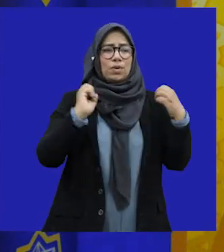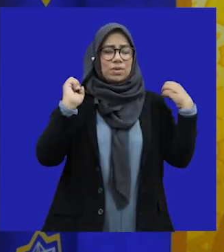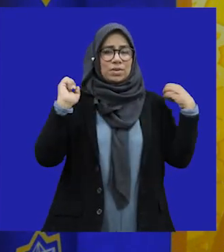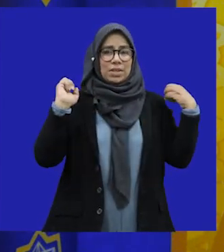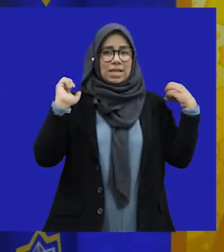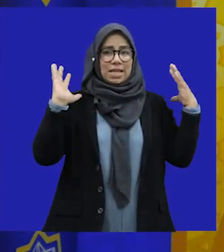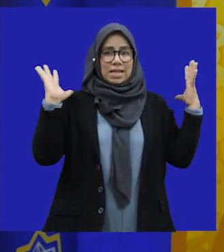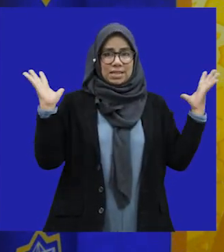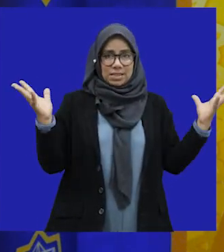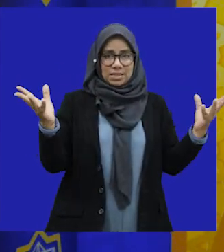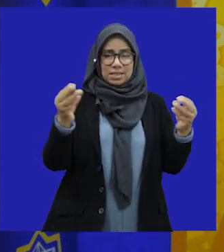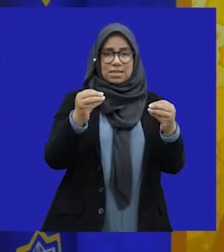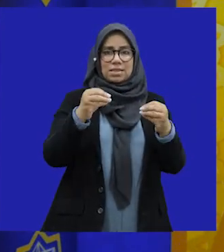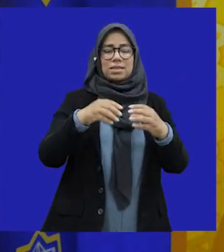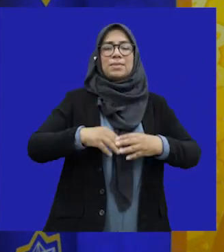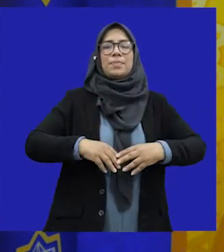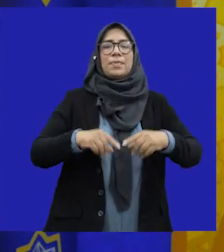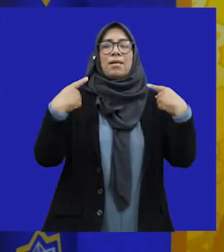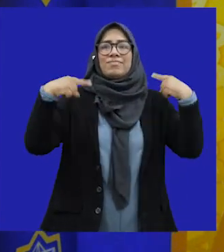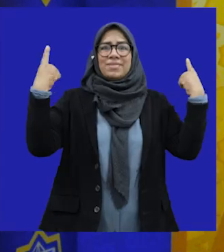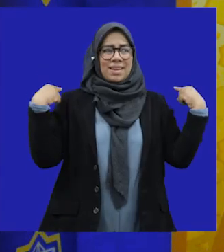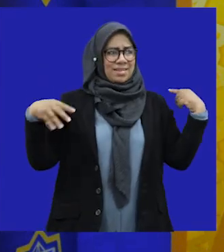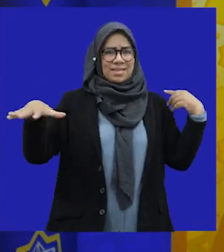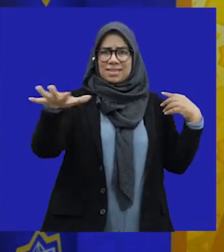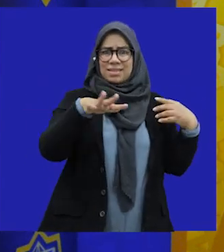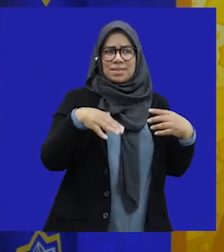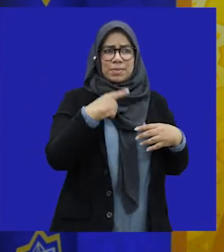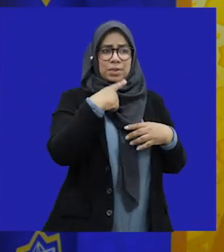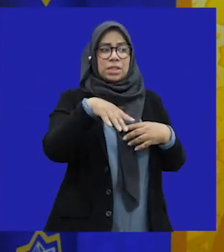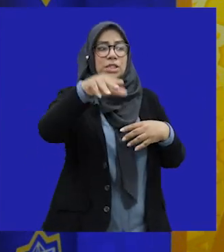angels, and He knows everything,